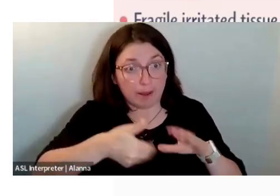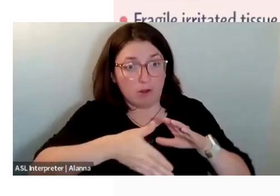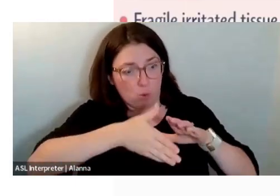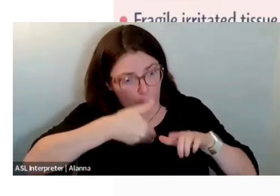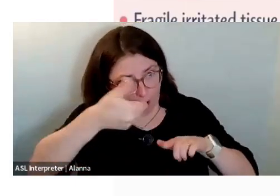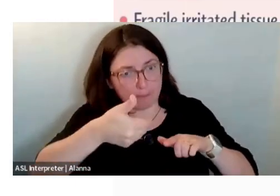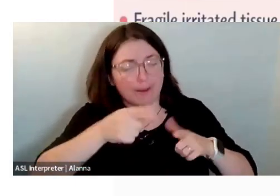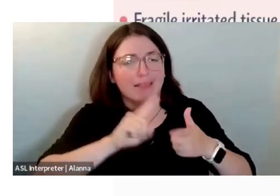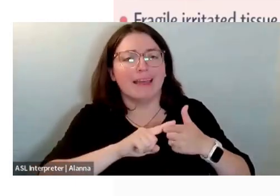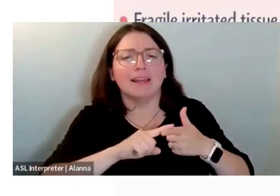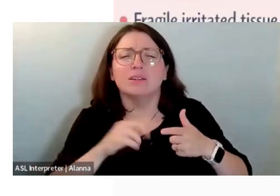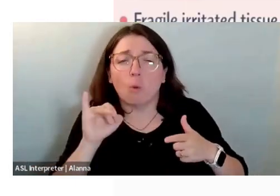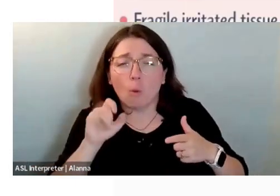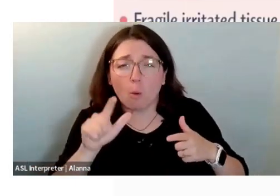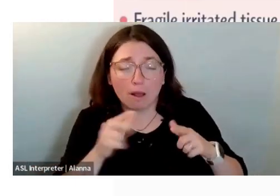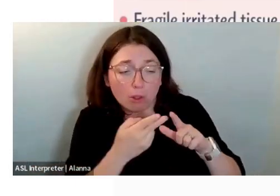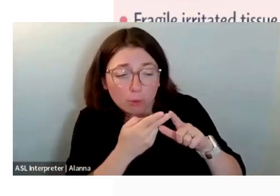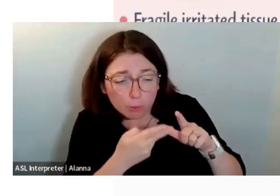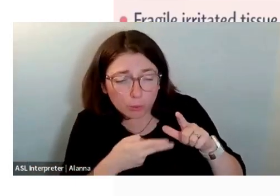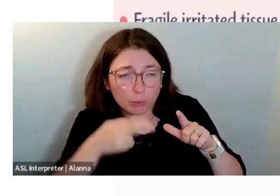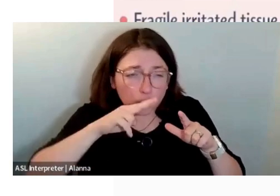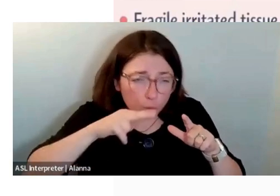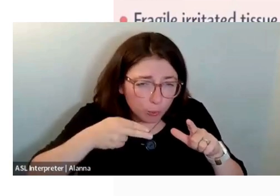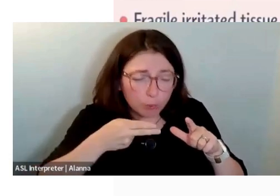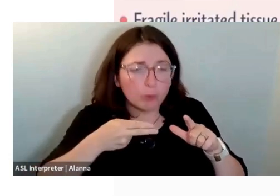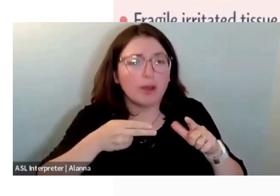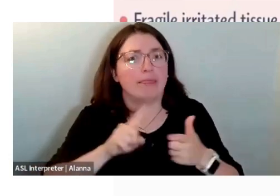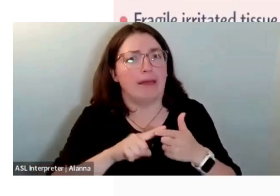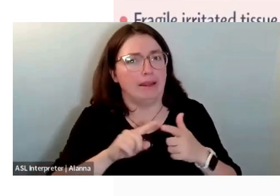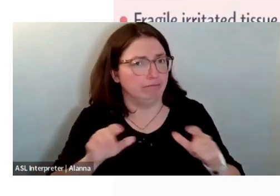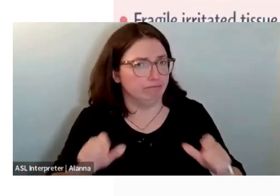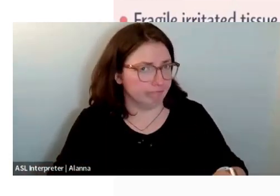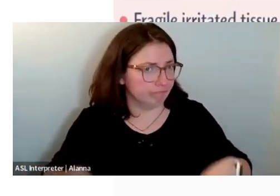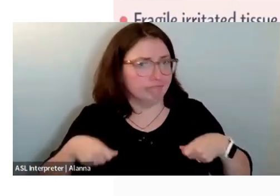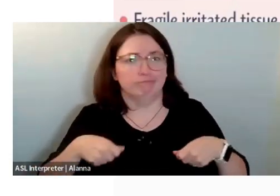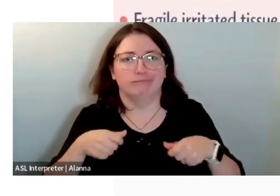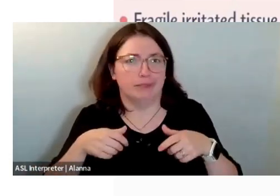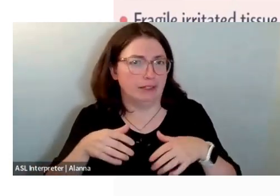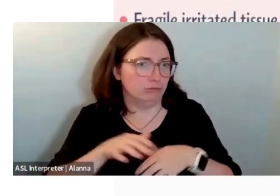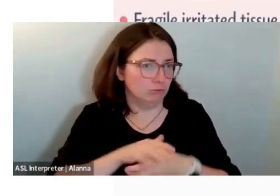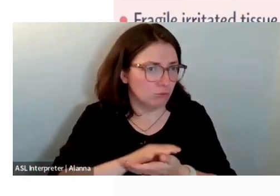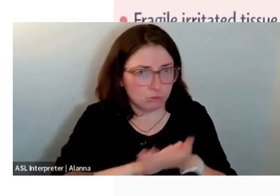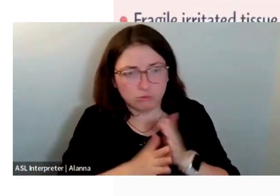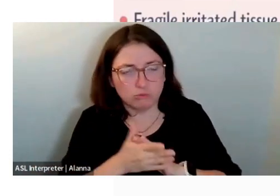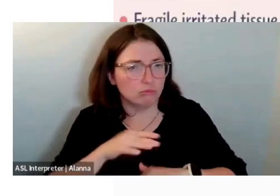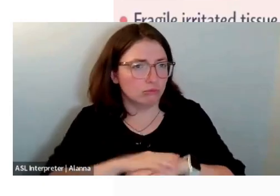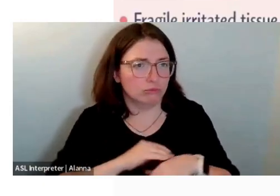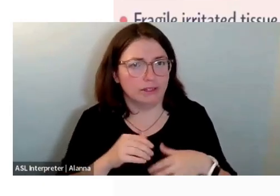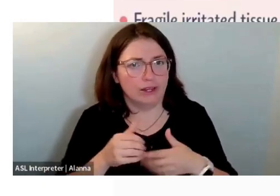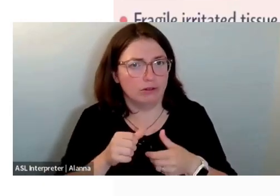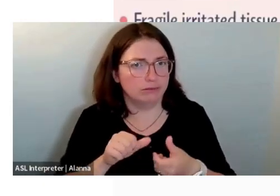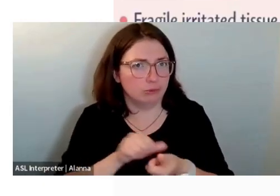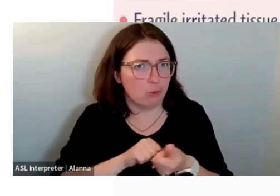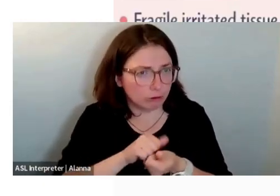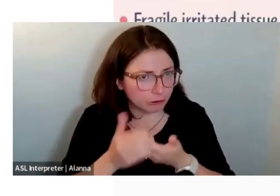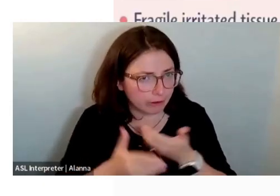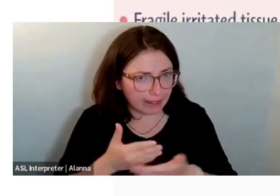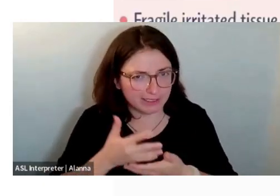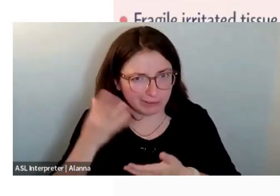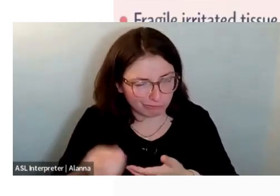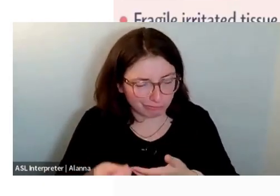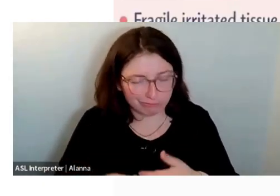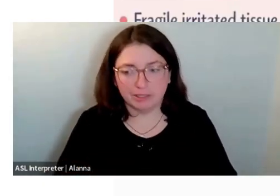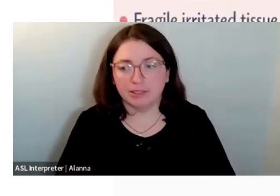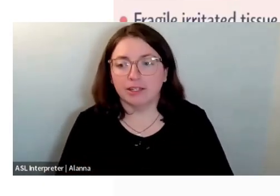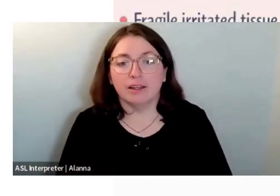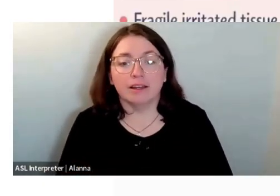also have a different kind of skin again inside the vaginal canal. This is much more like throat skin or the skin